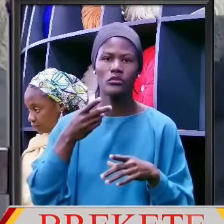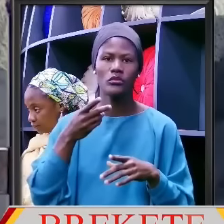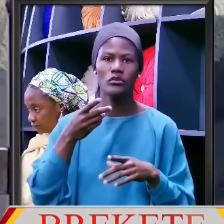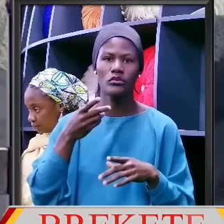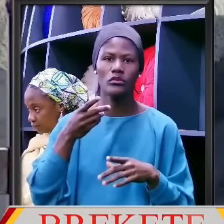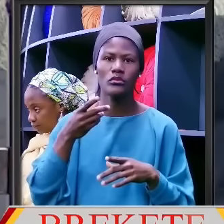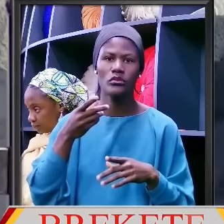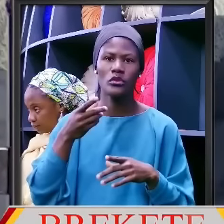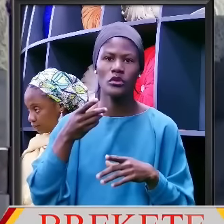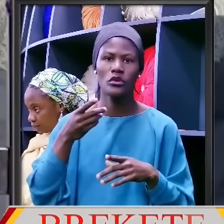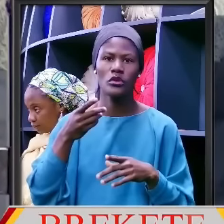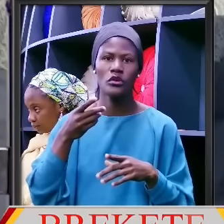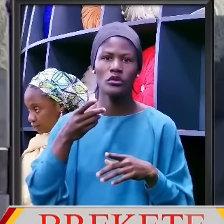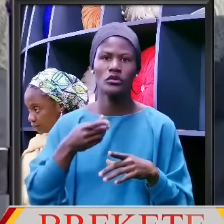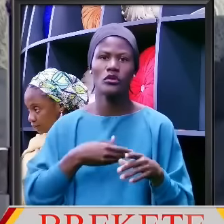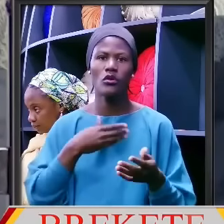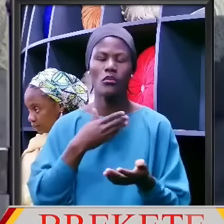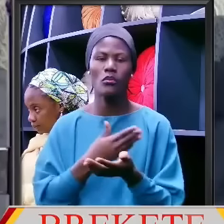Then